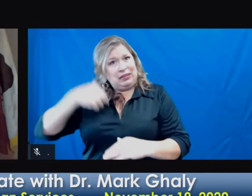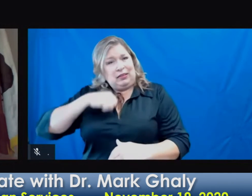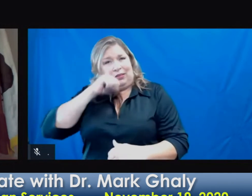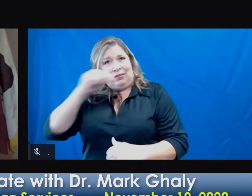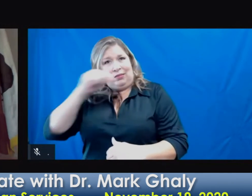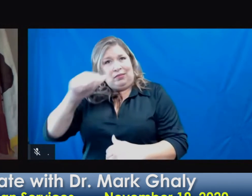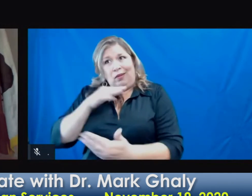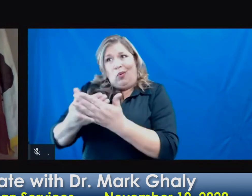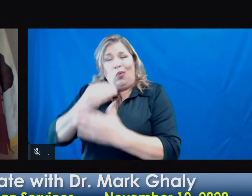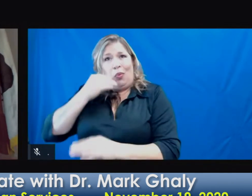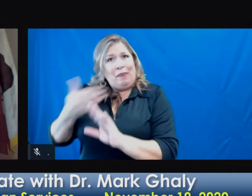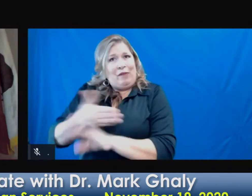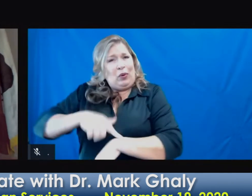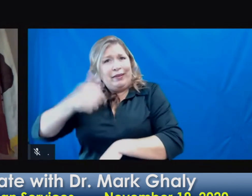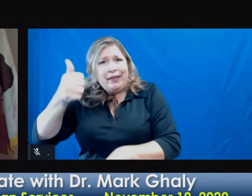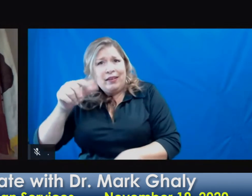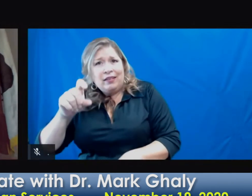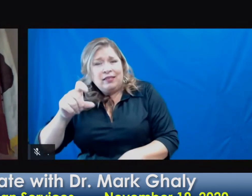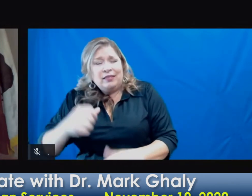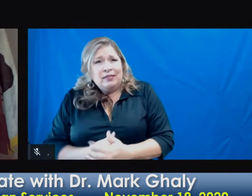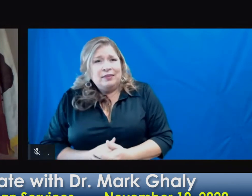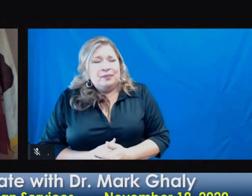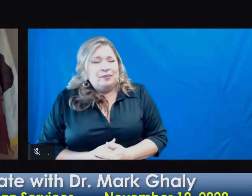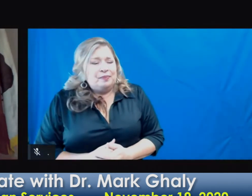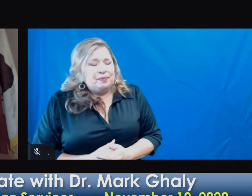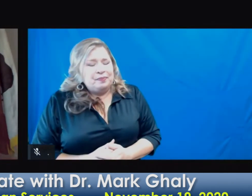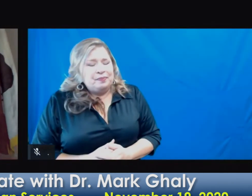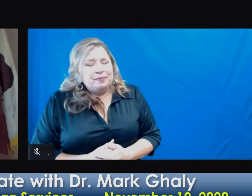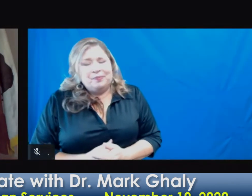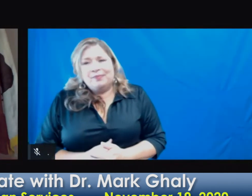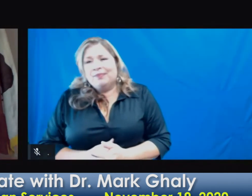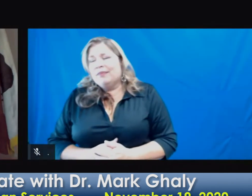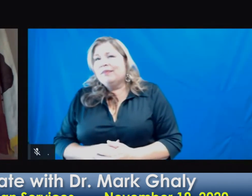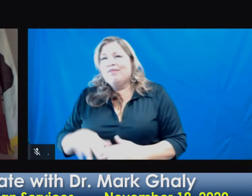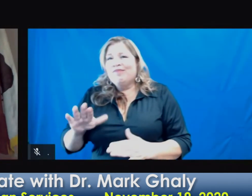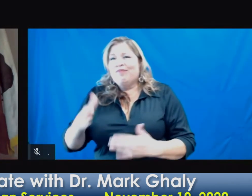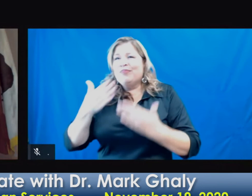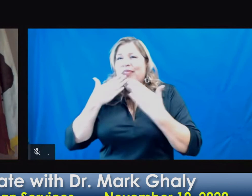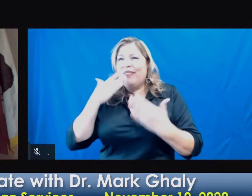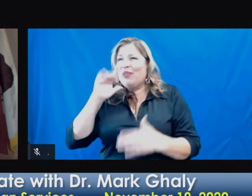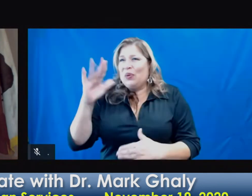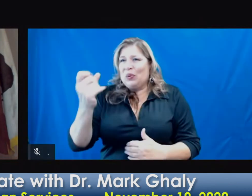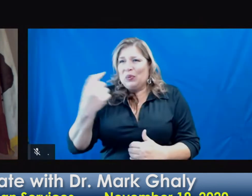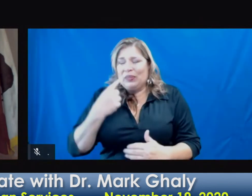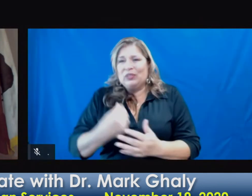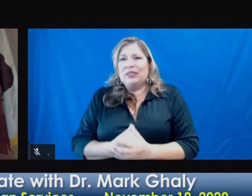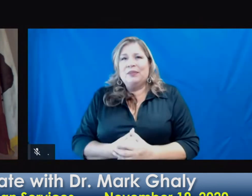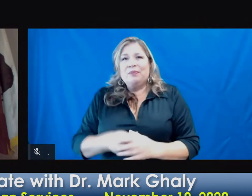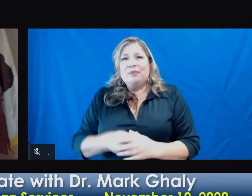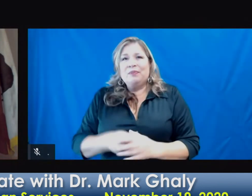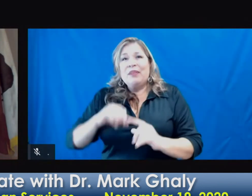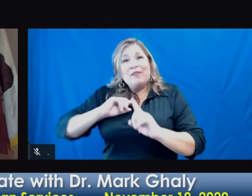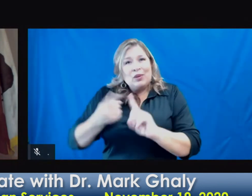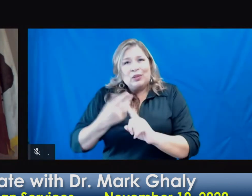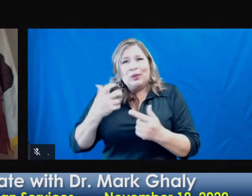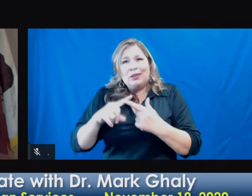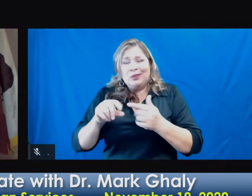activity before 10? Thanks for the question, Sophia. So first off, I just want to point